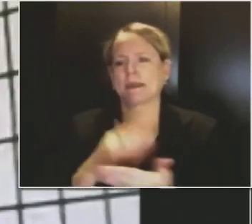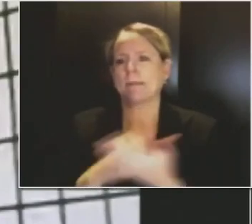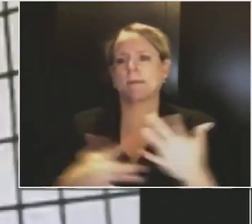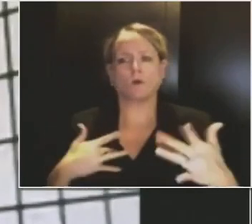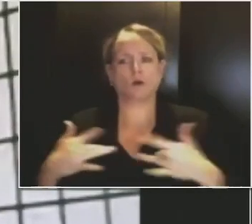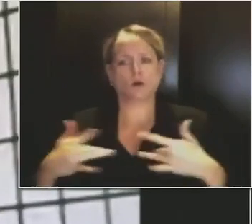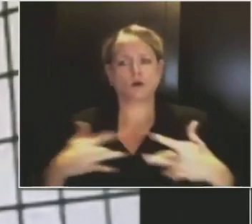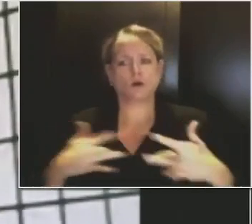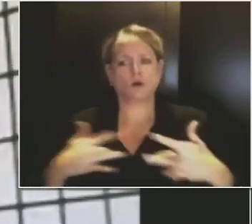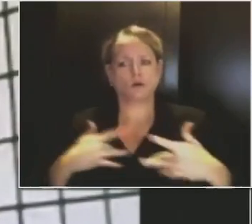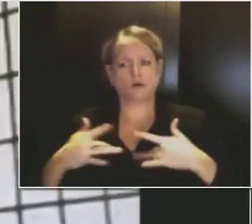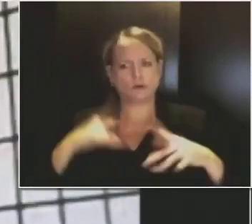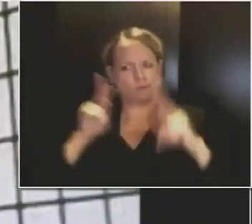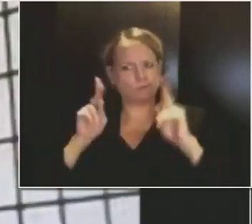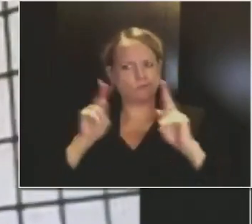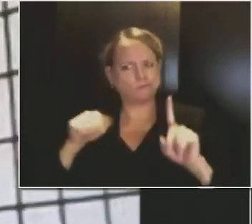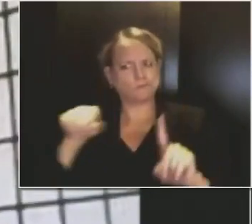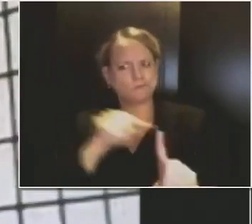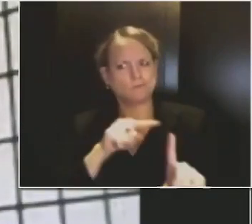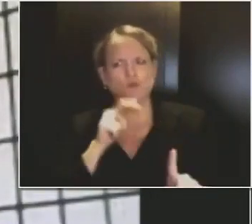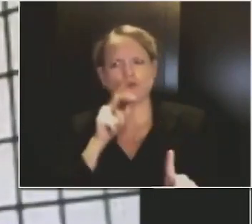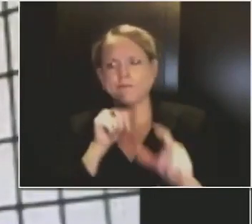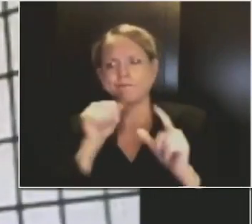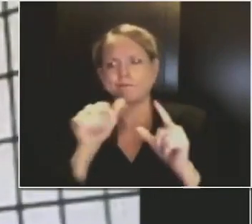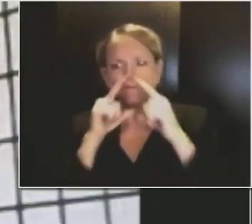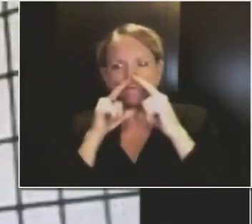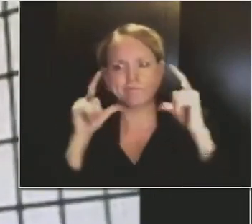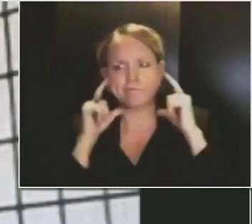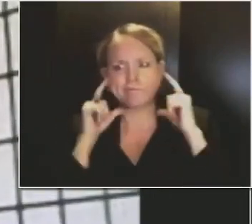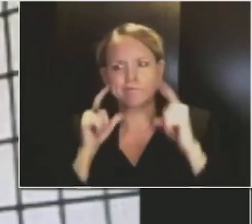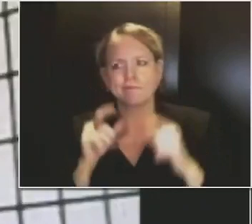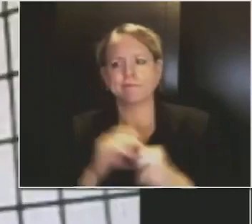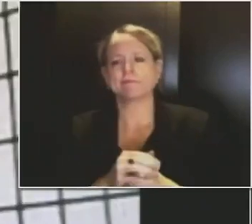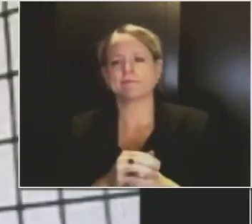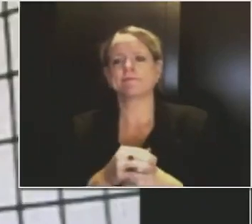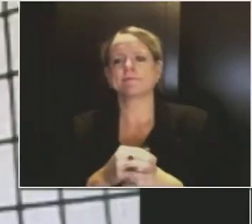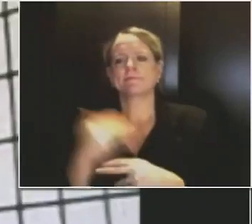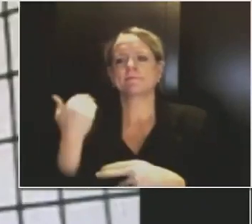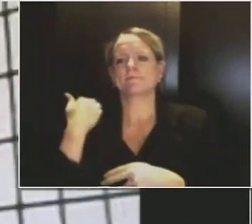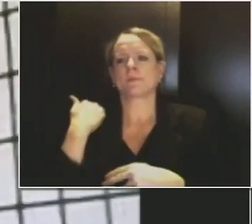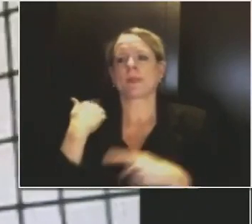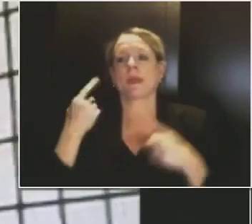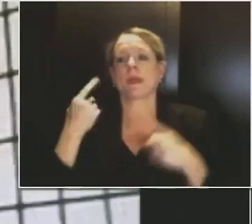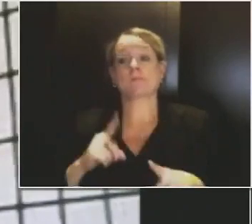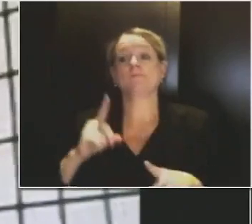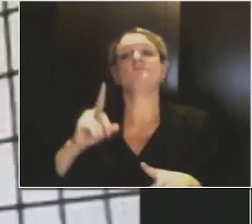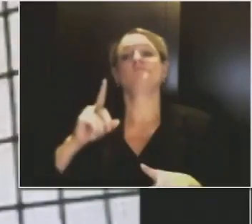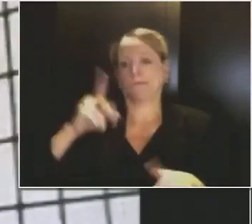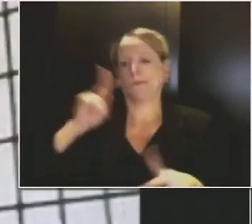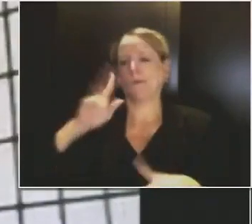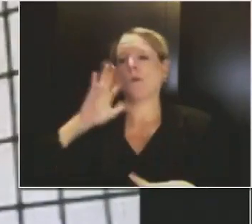way to be able to collect all of those incoming concerns.